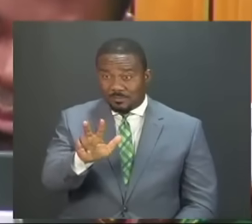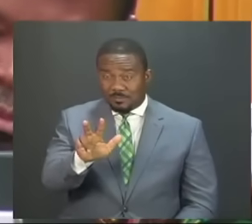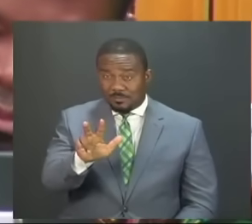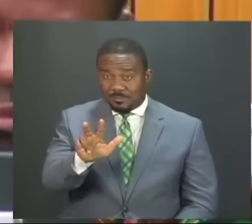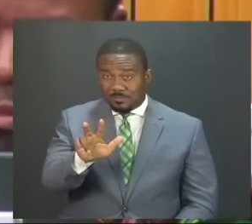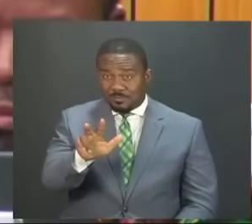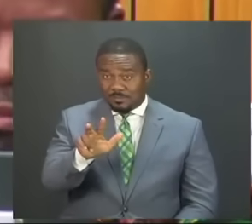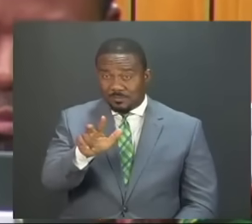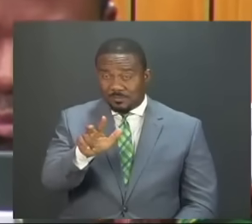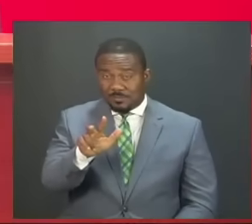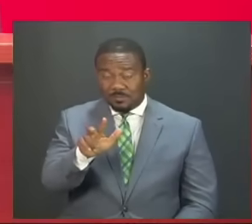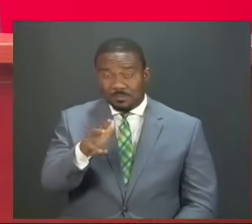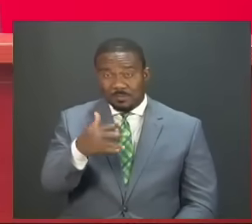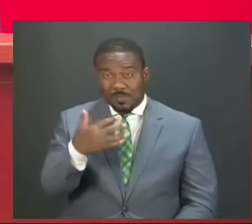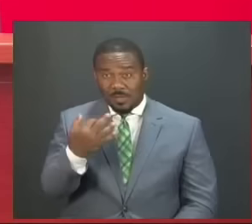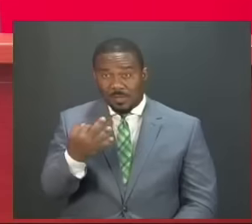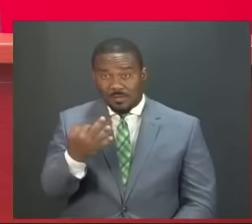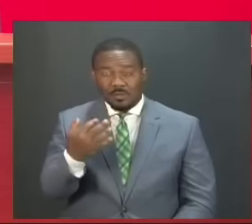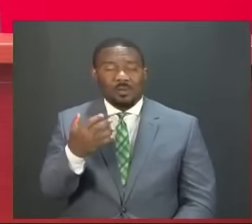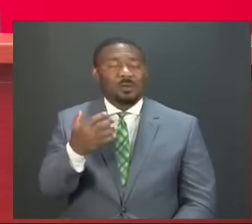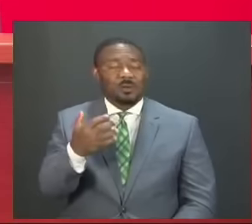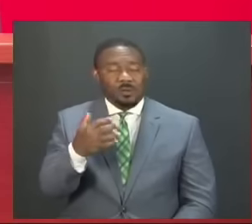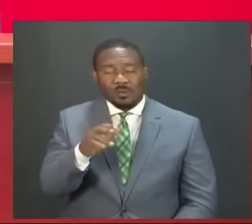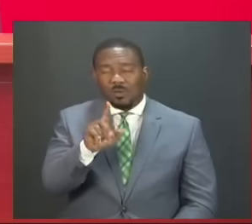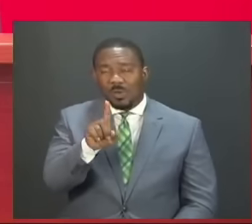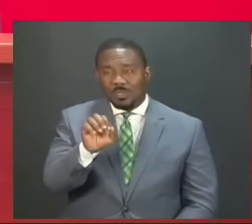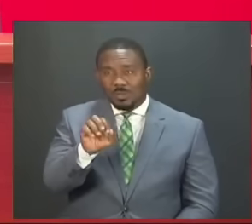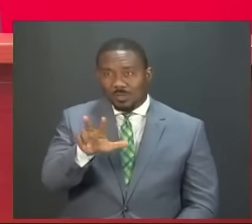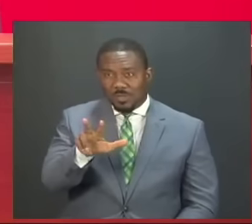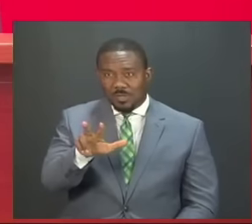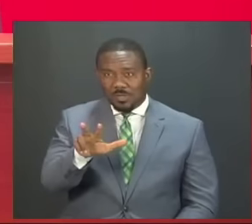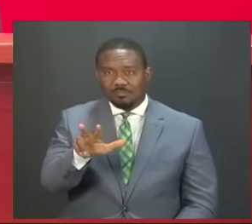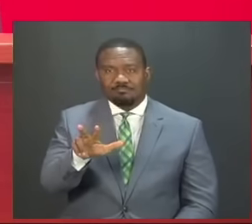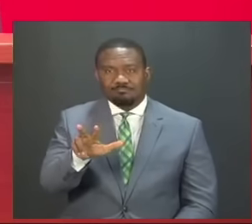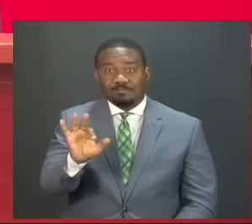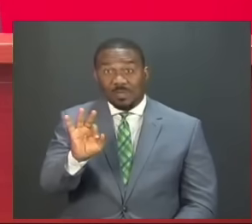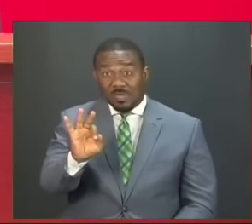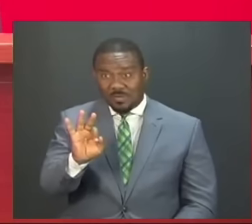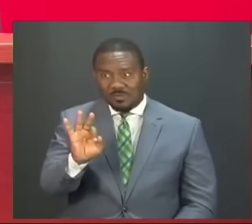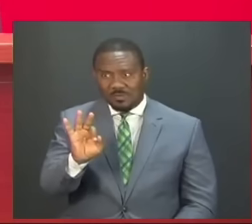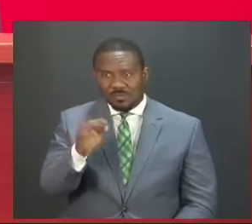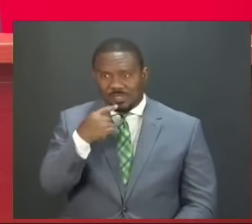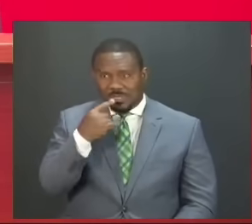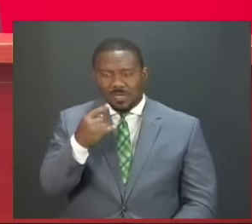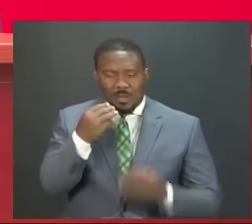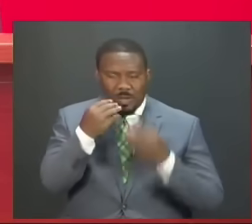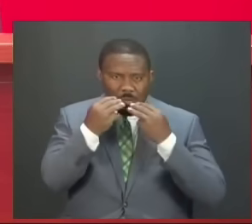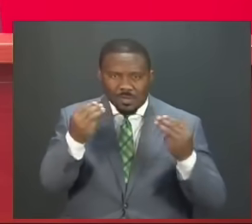F, which suggests that a motion shall not be a subject